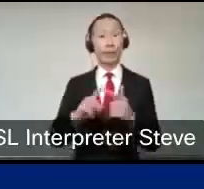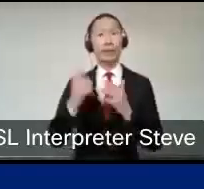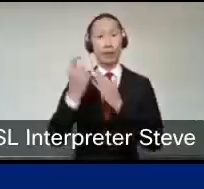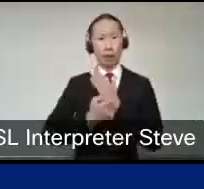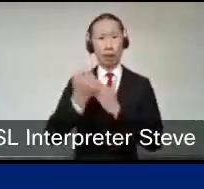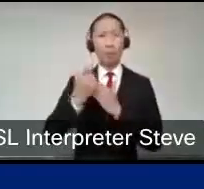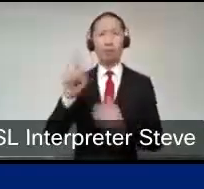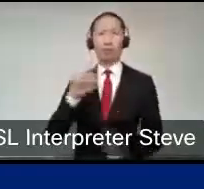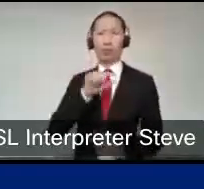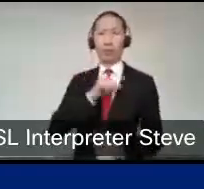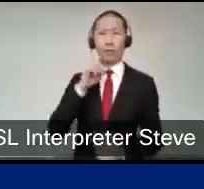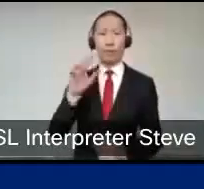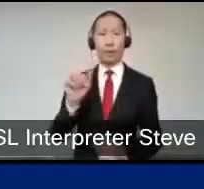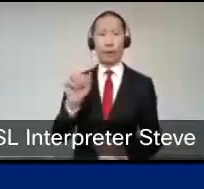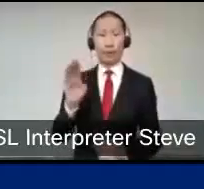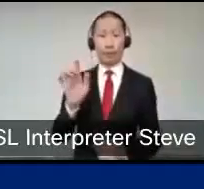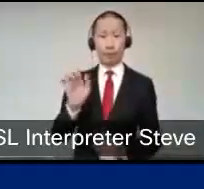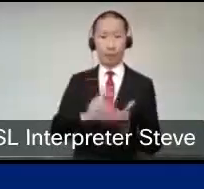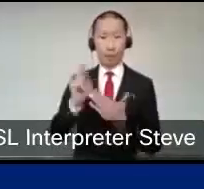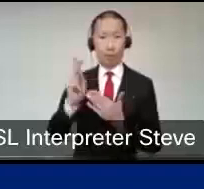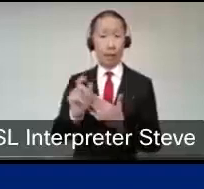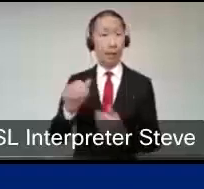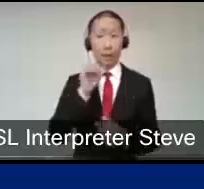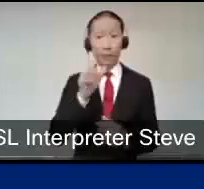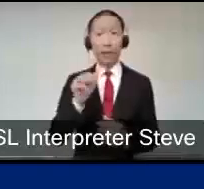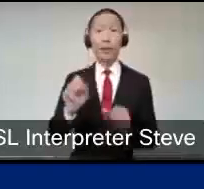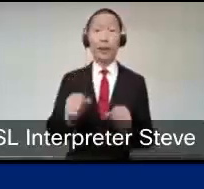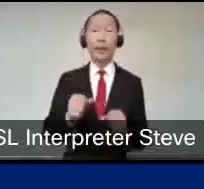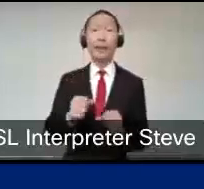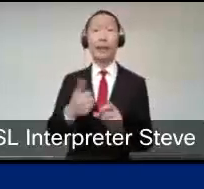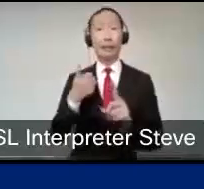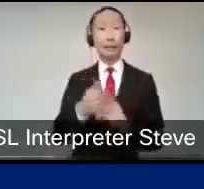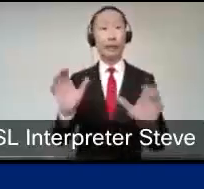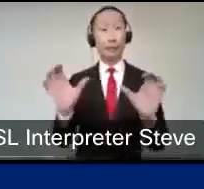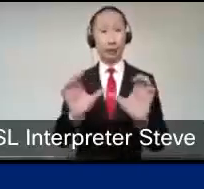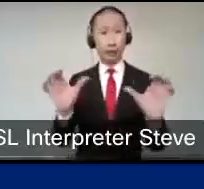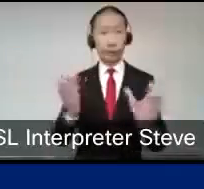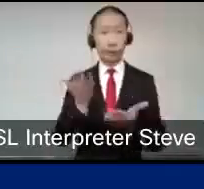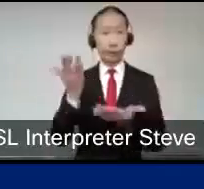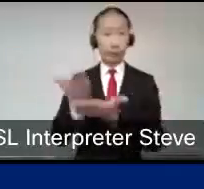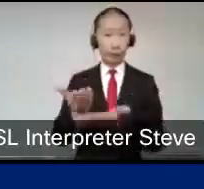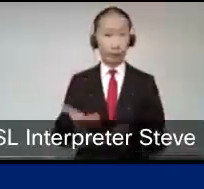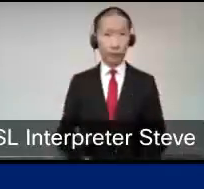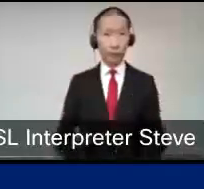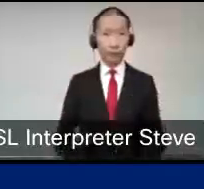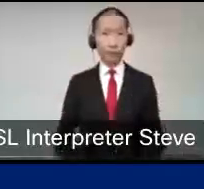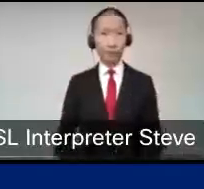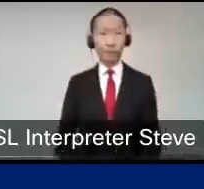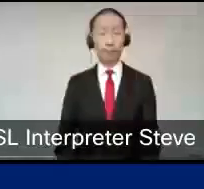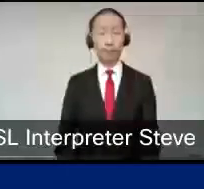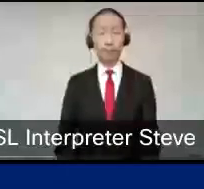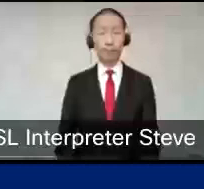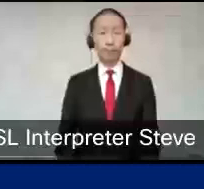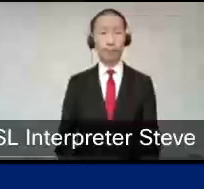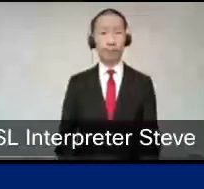automatically qualify for ABLE. But if not, they can self-certify. Next slide, please.